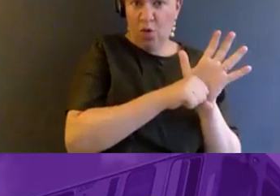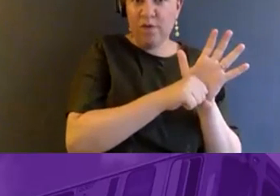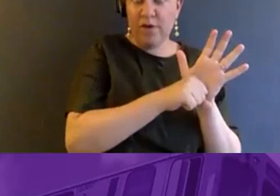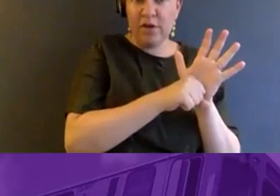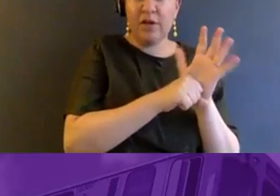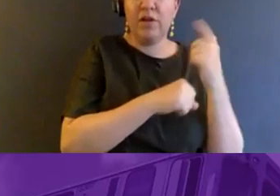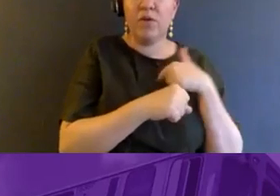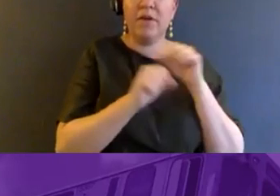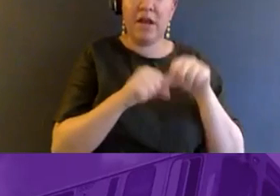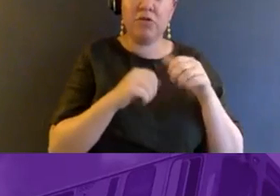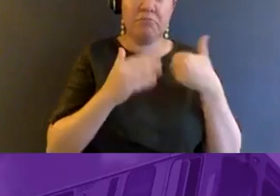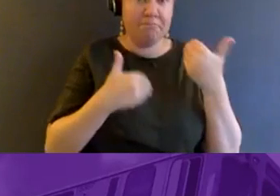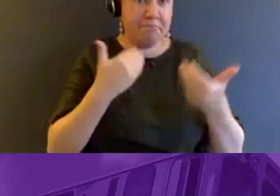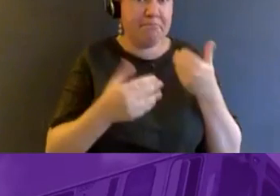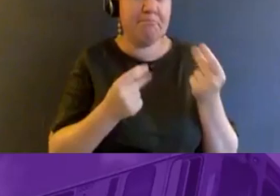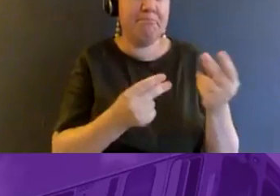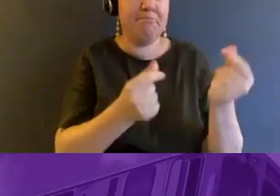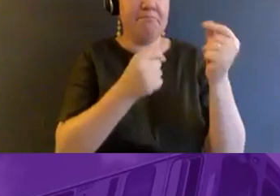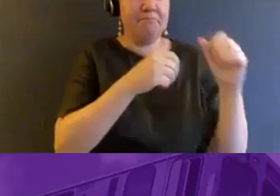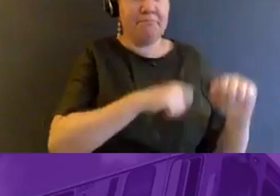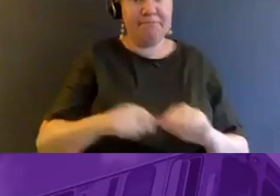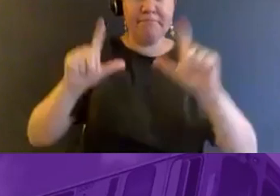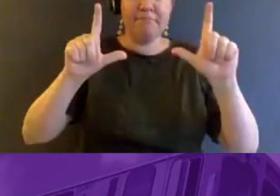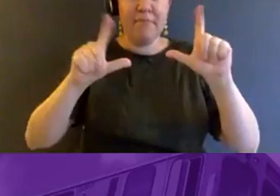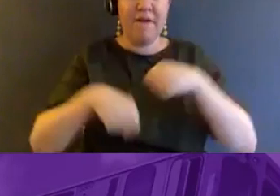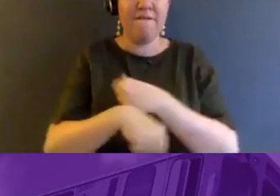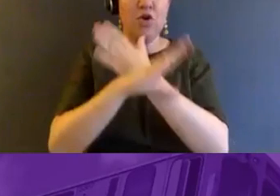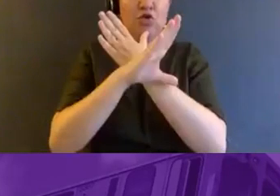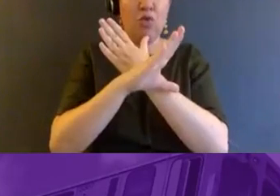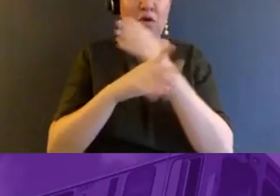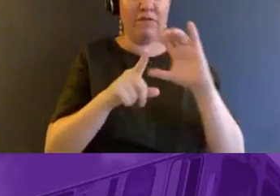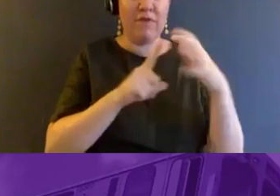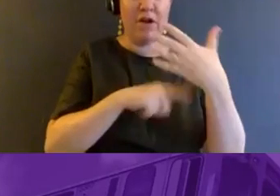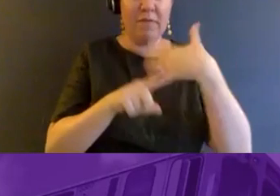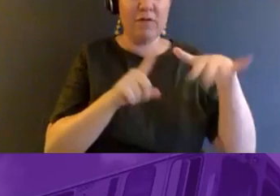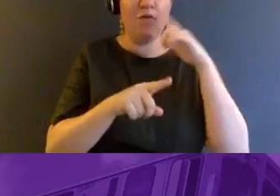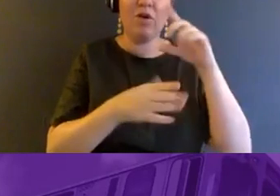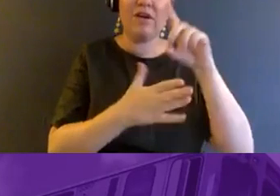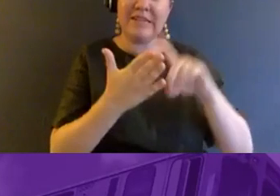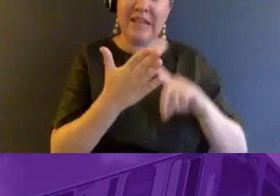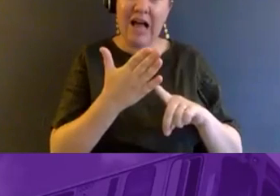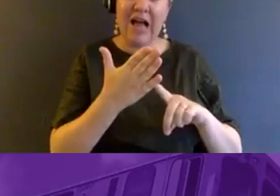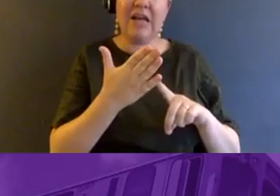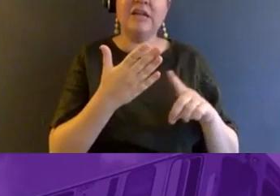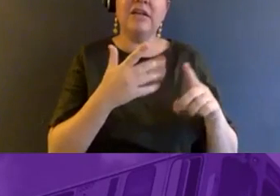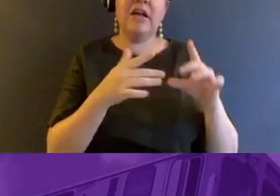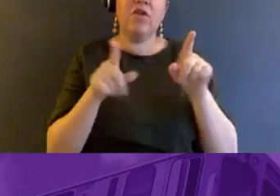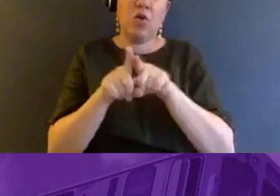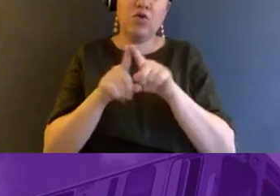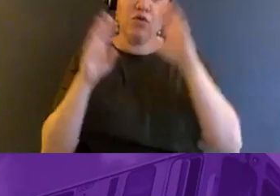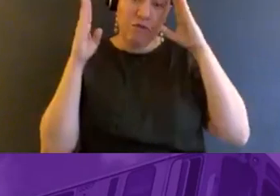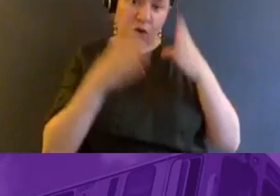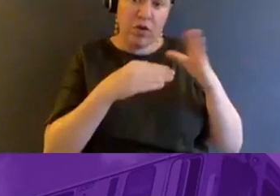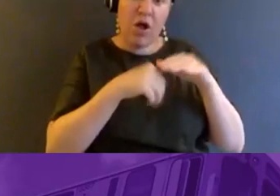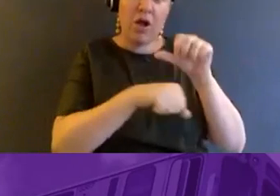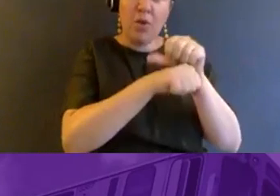move pretty quickly to a virtual environment for design, and then at the same time focus on employee and community safety